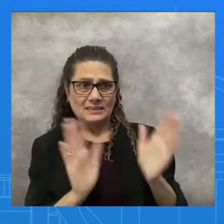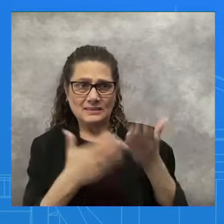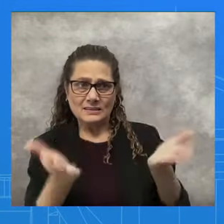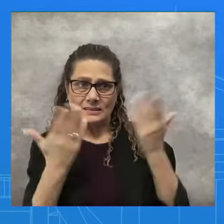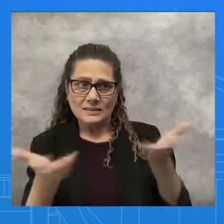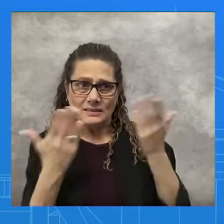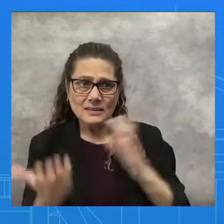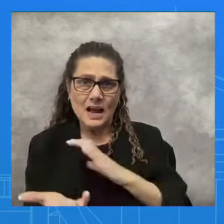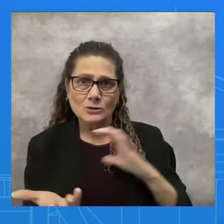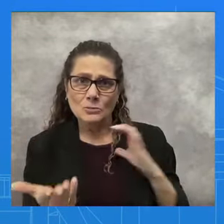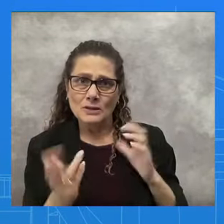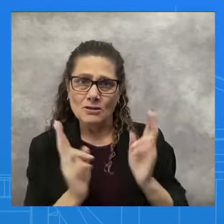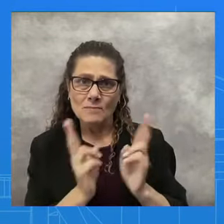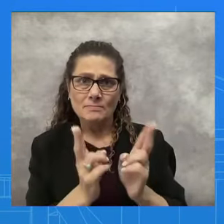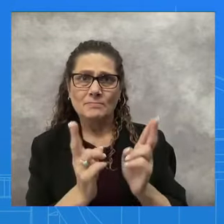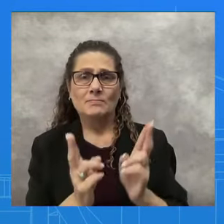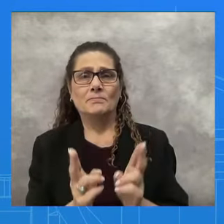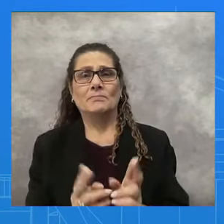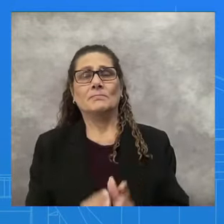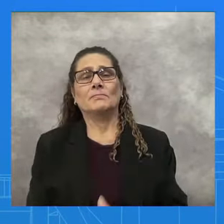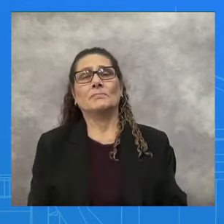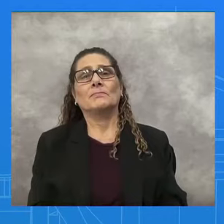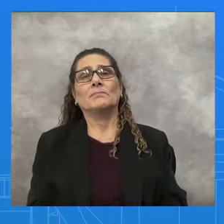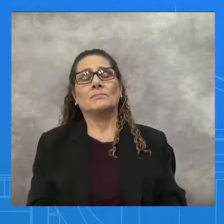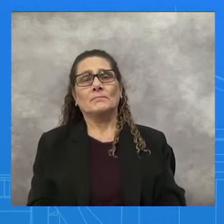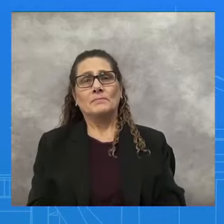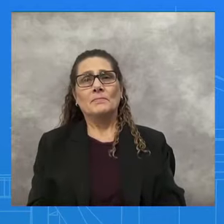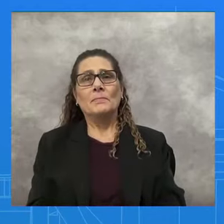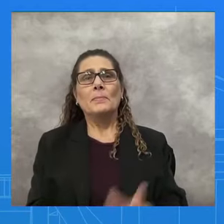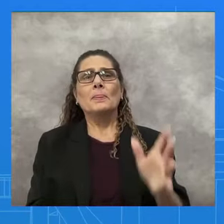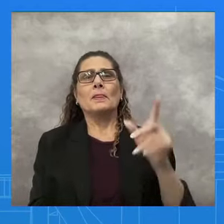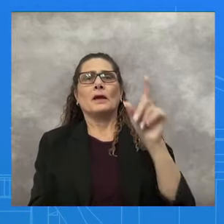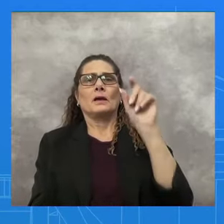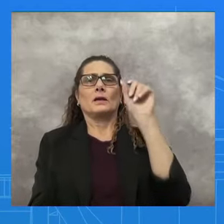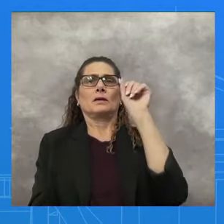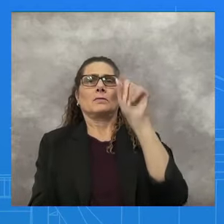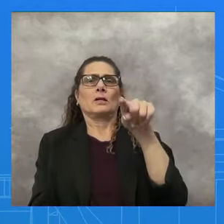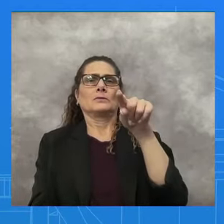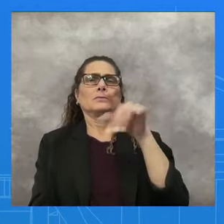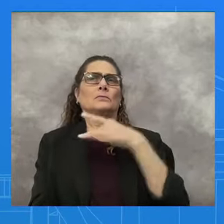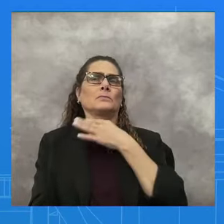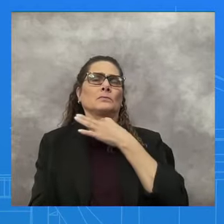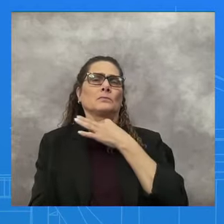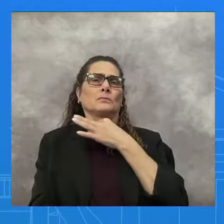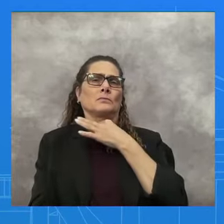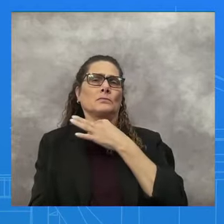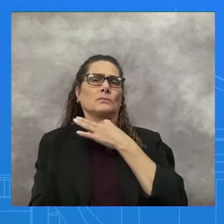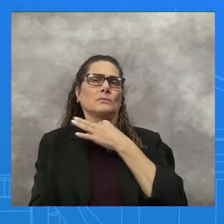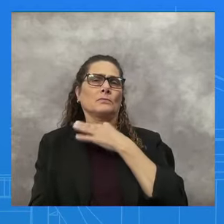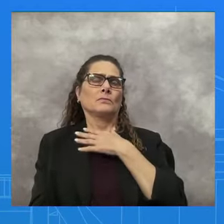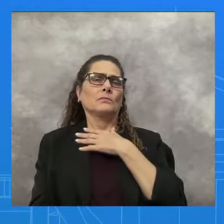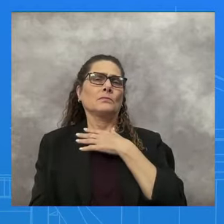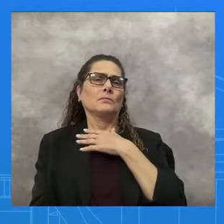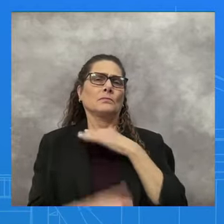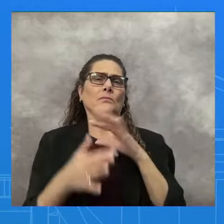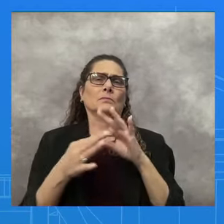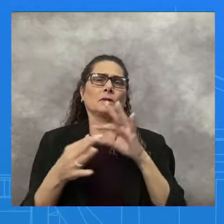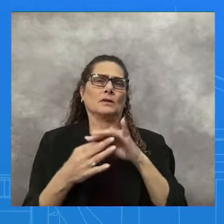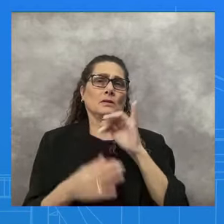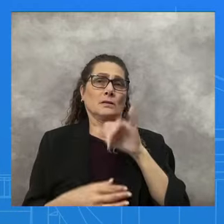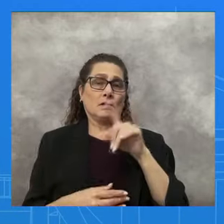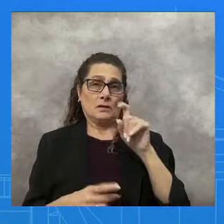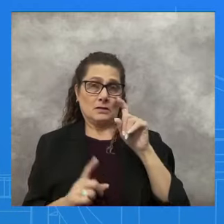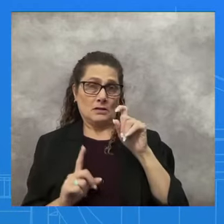Thank you. Addressing the matter that you addressed in your topper, can you address whether the United States has the capability